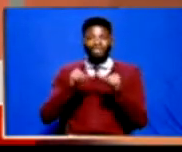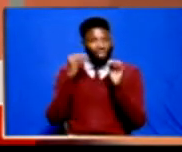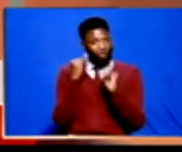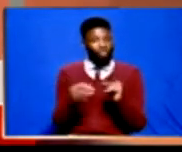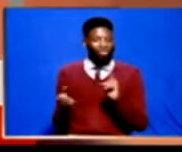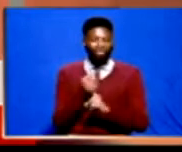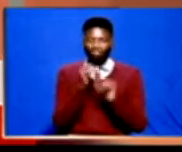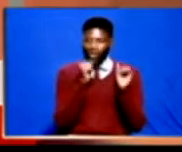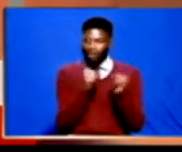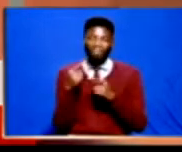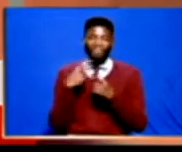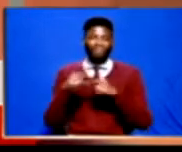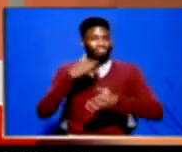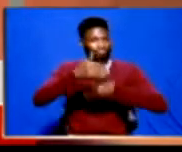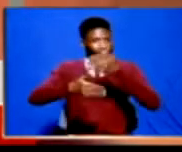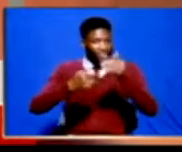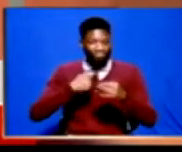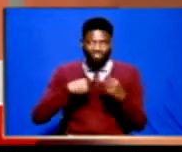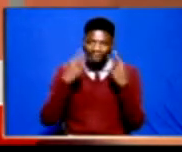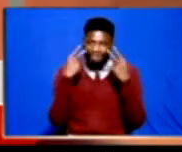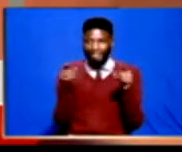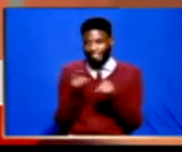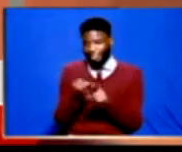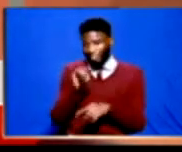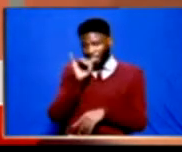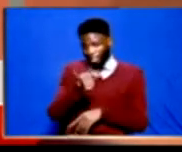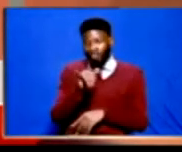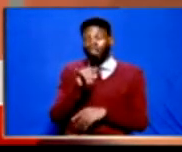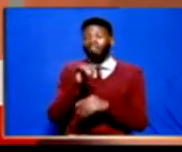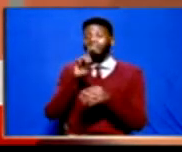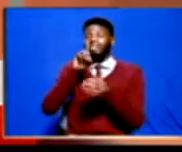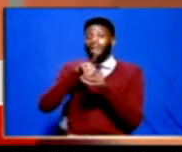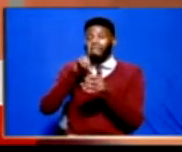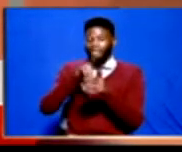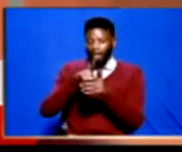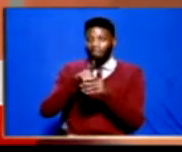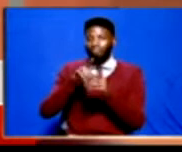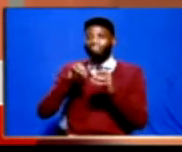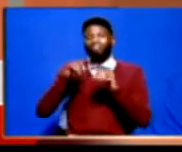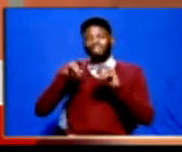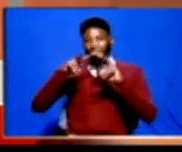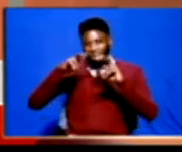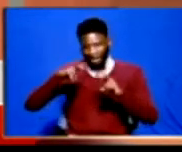But going forward, I foresee with the release of this airborne data survey, we might be able to see licensing resume within the